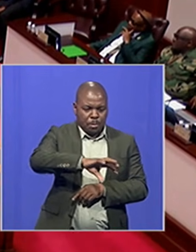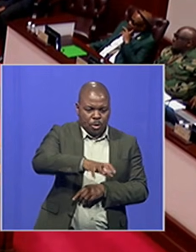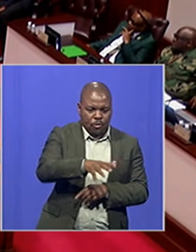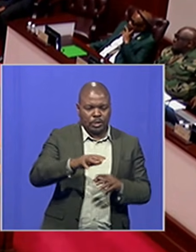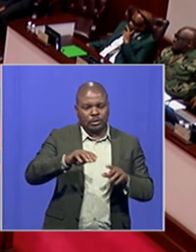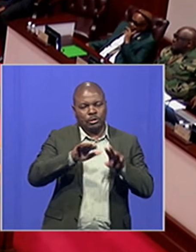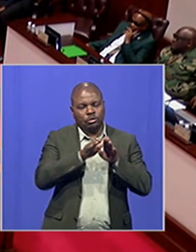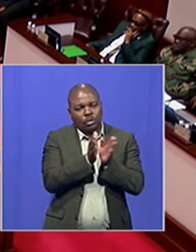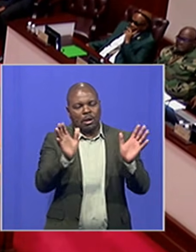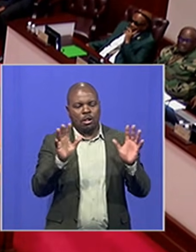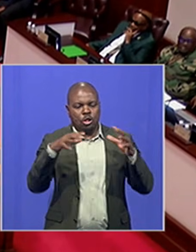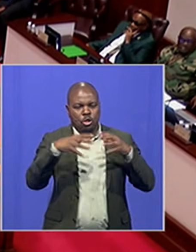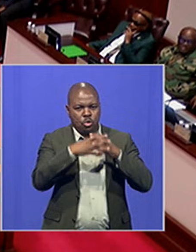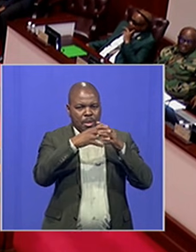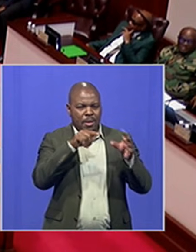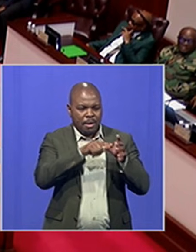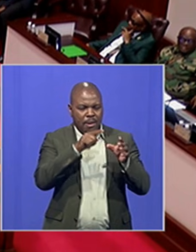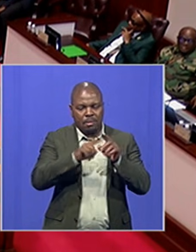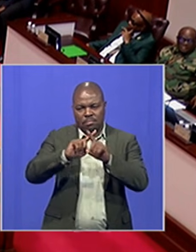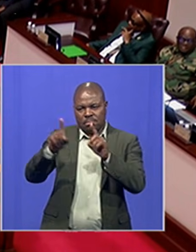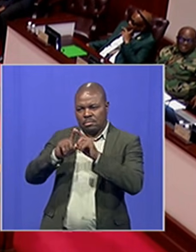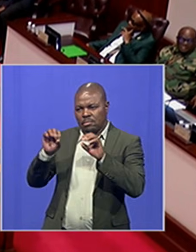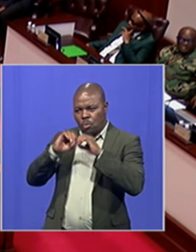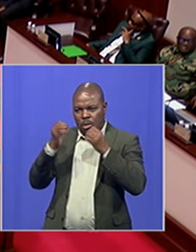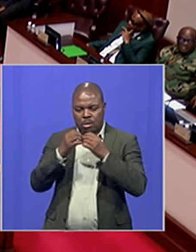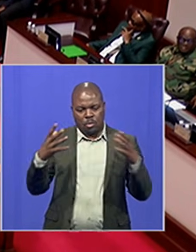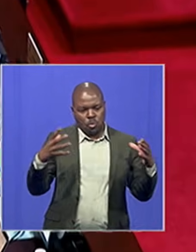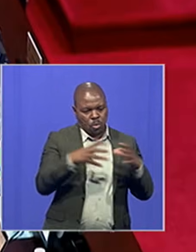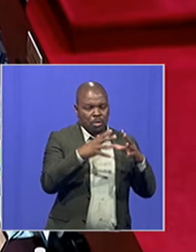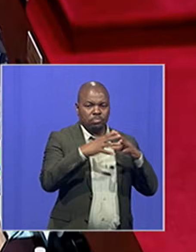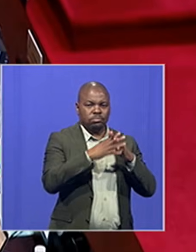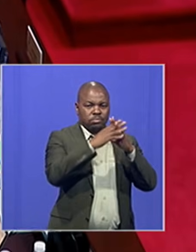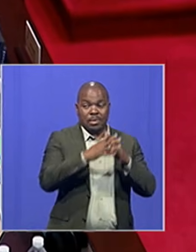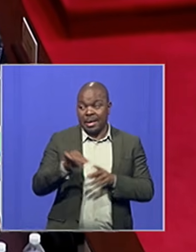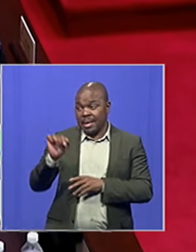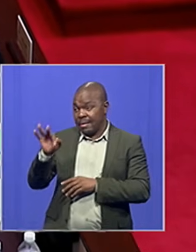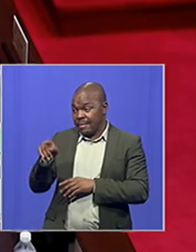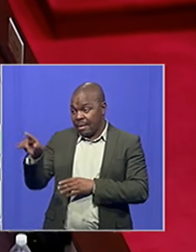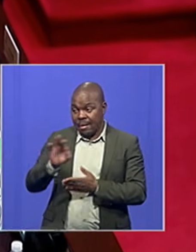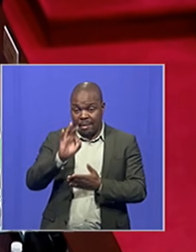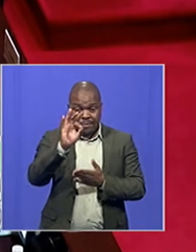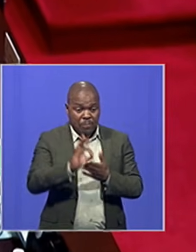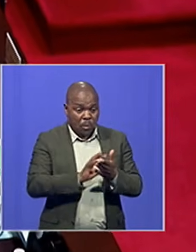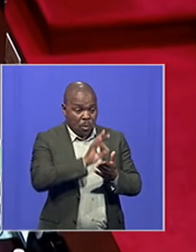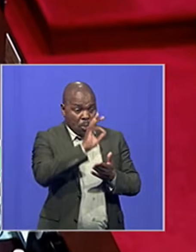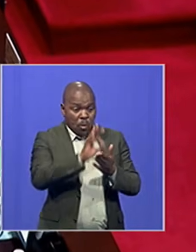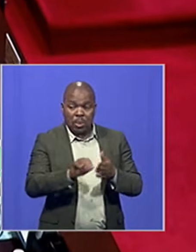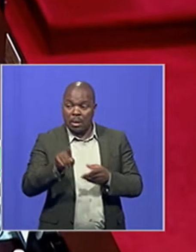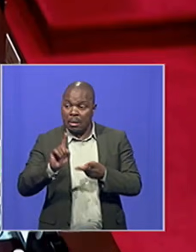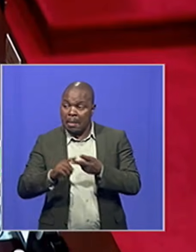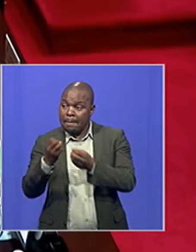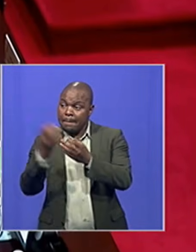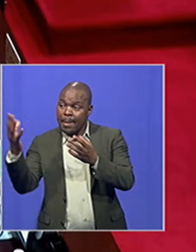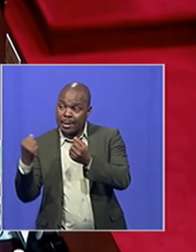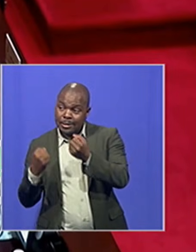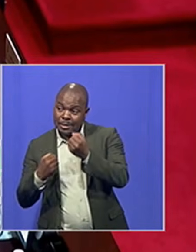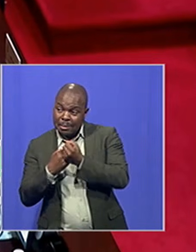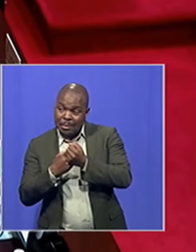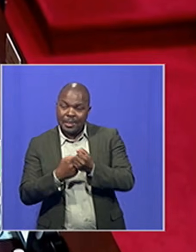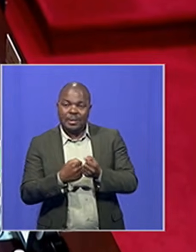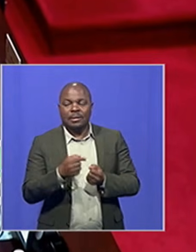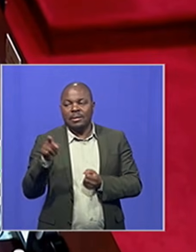mantsi. Voutu eno e ne e ka phutlhamisa puso eno fa MKP e ka bo e engwe nokeng ke bontsi jwa